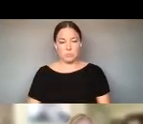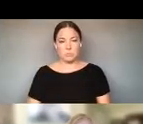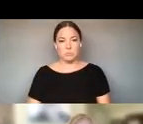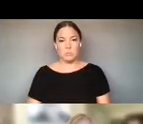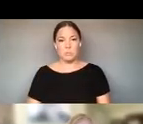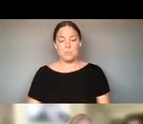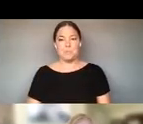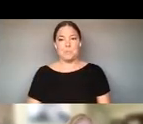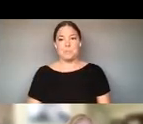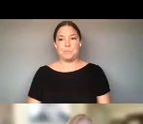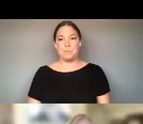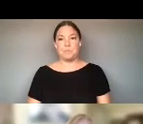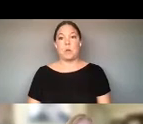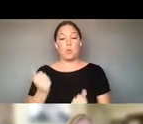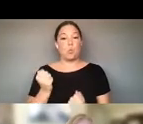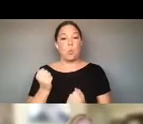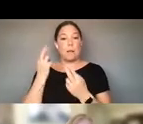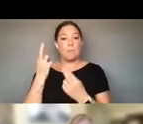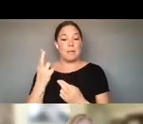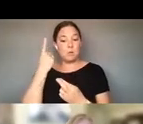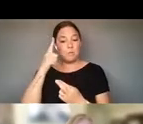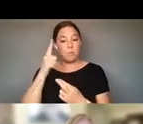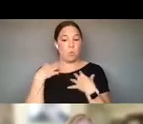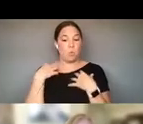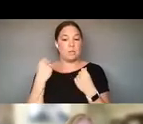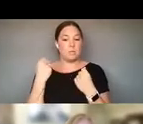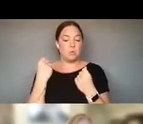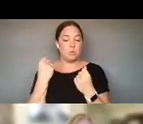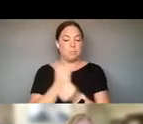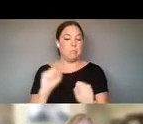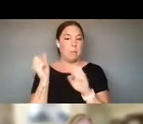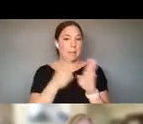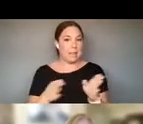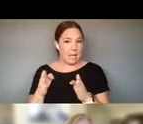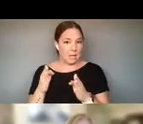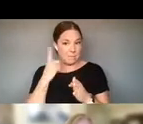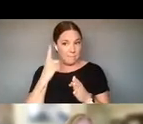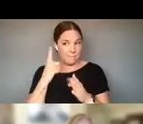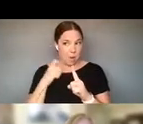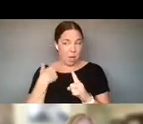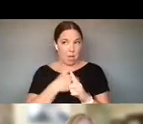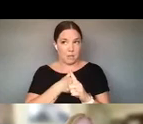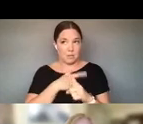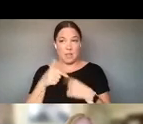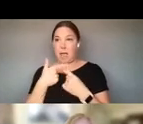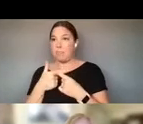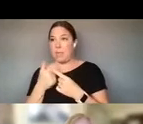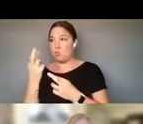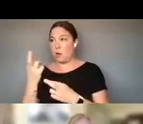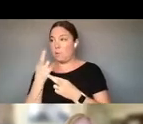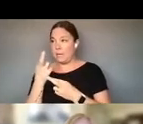you were to be recommended for a rescue plan award from us, um, and once you get that recommendation,